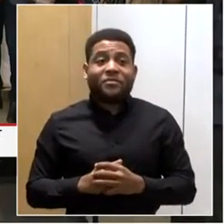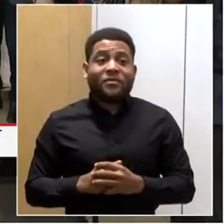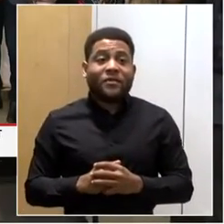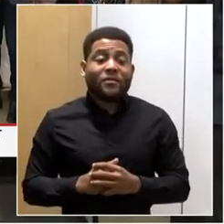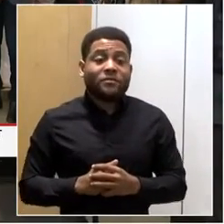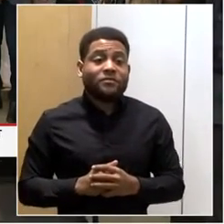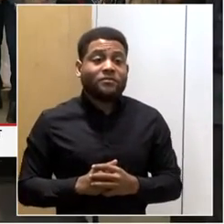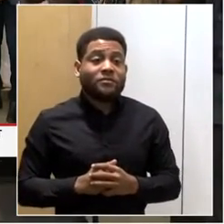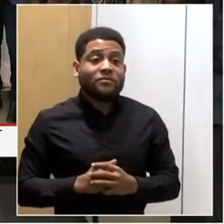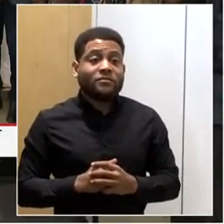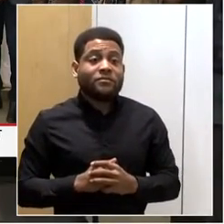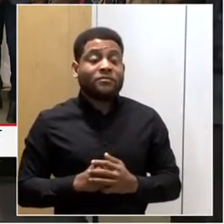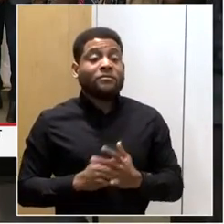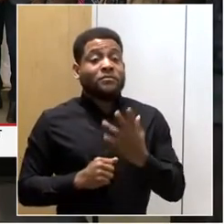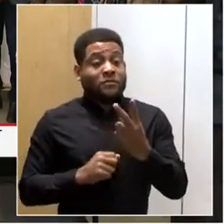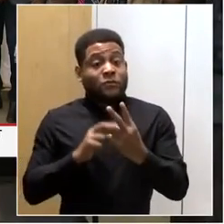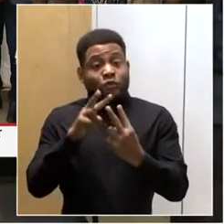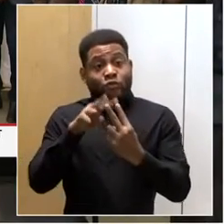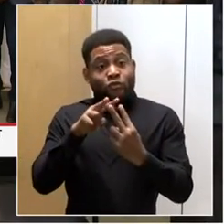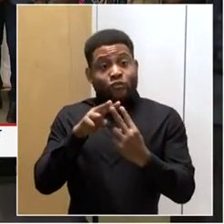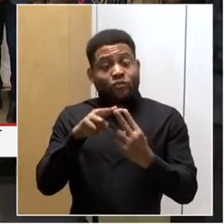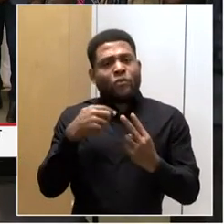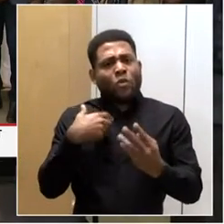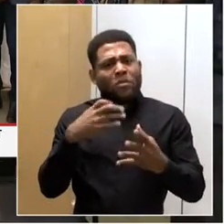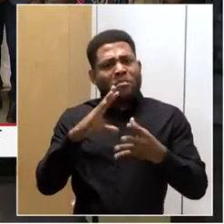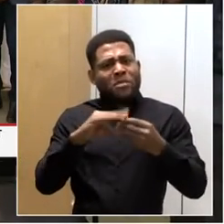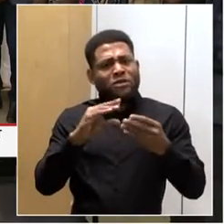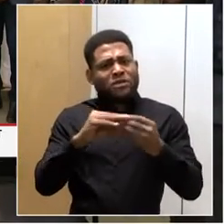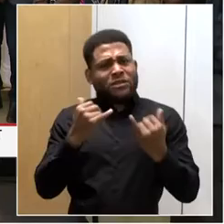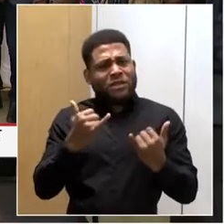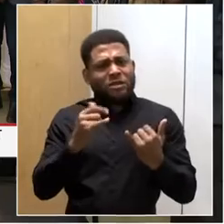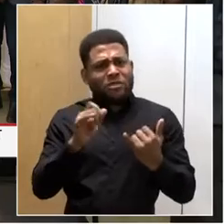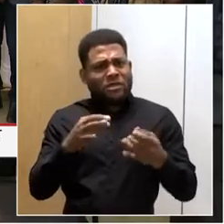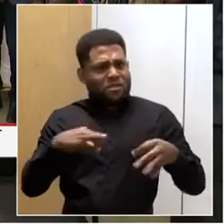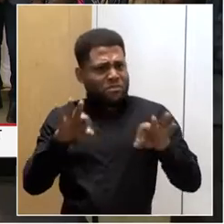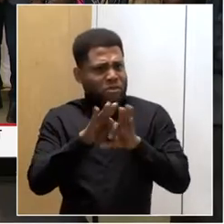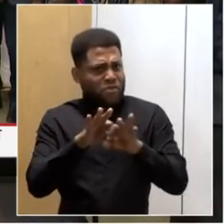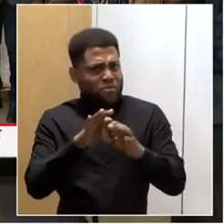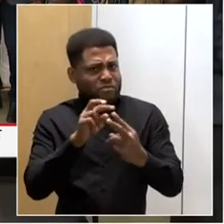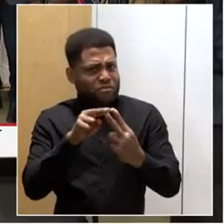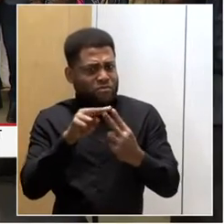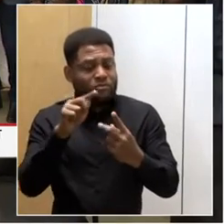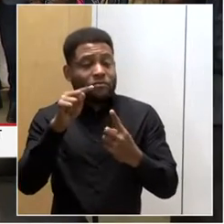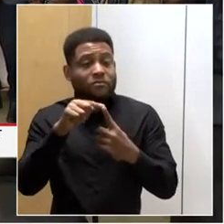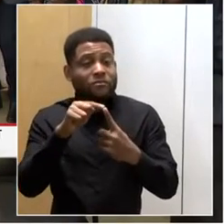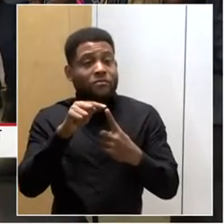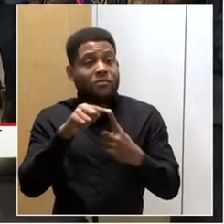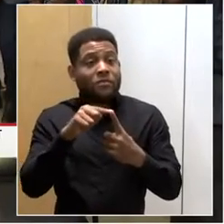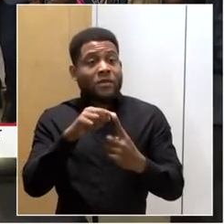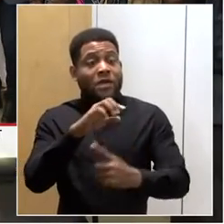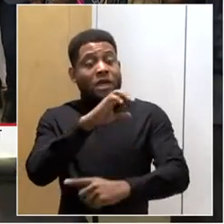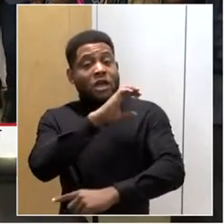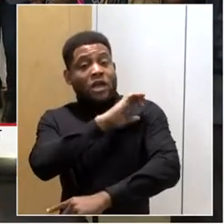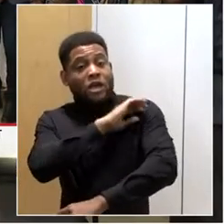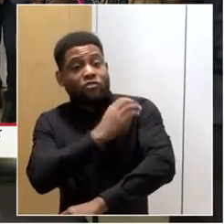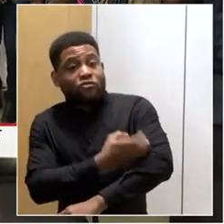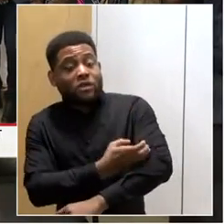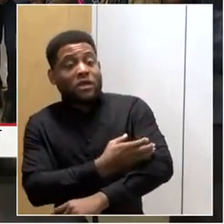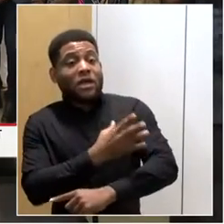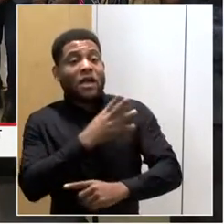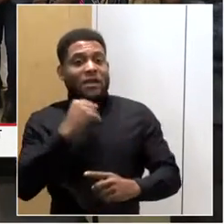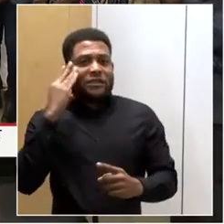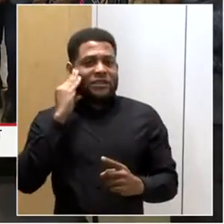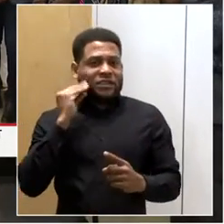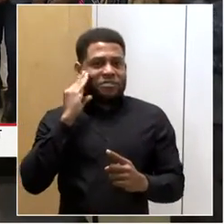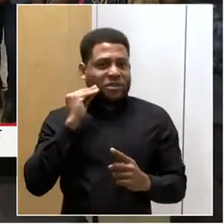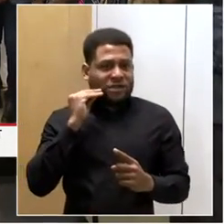The two things that I want to mention today that I think are really important. I think energy and experience, when you think about the things that we're doing in D.C. right now, and